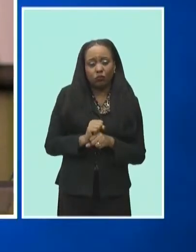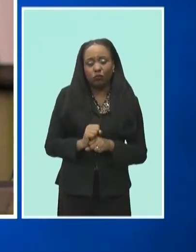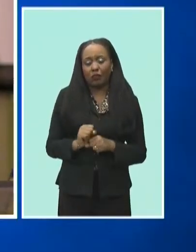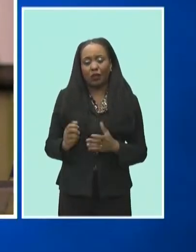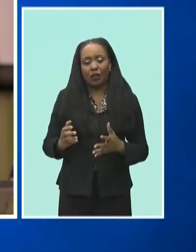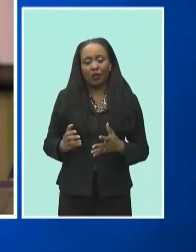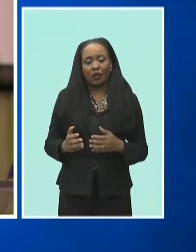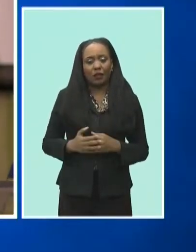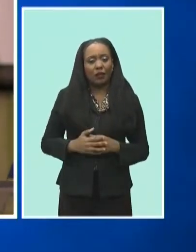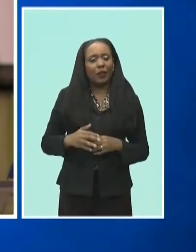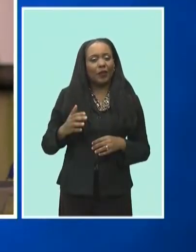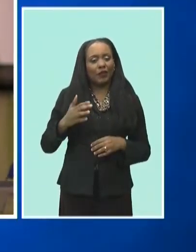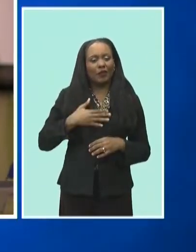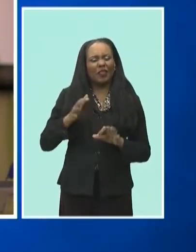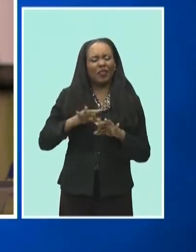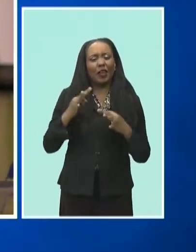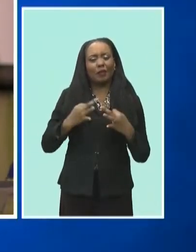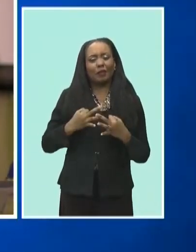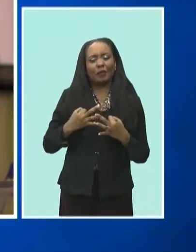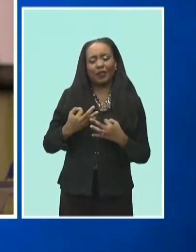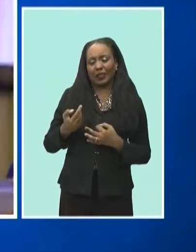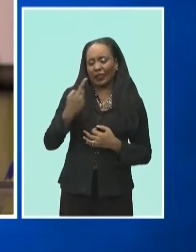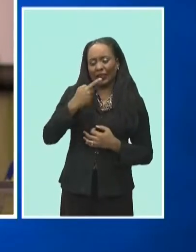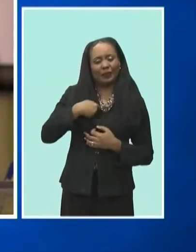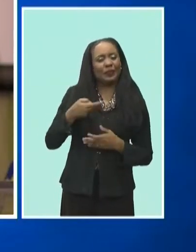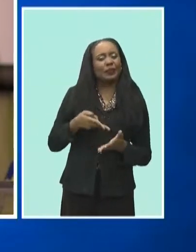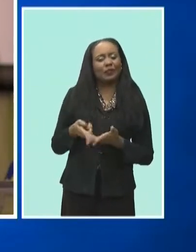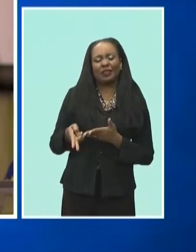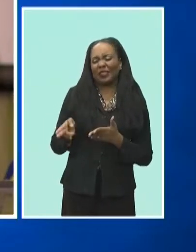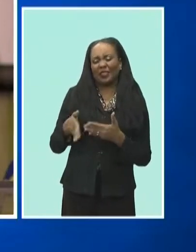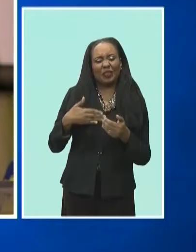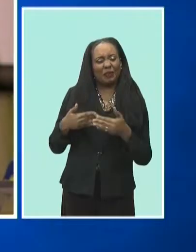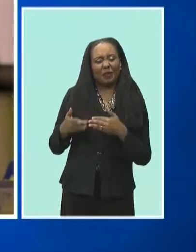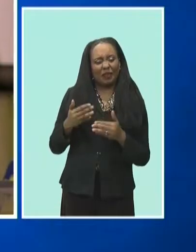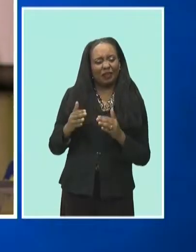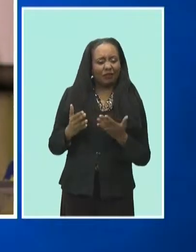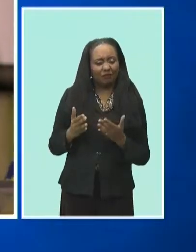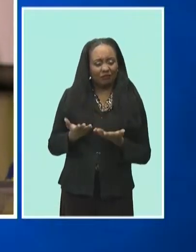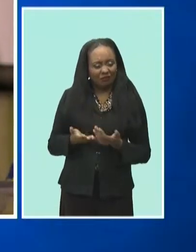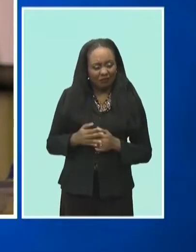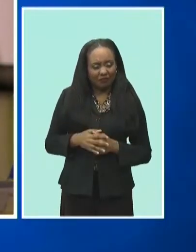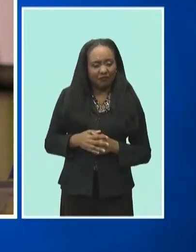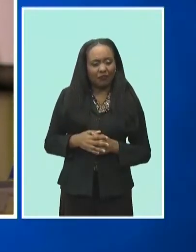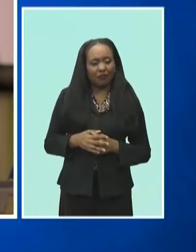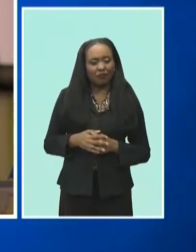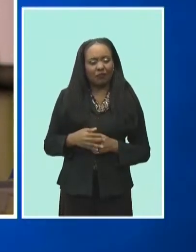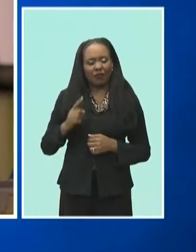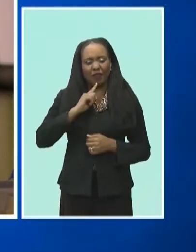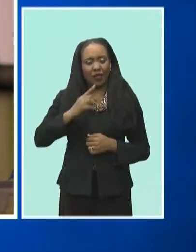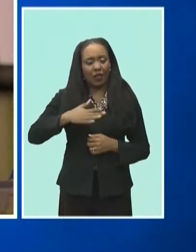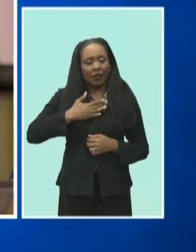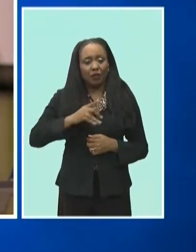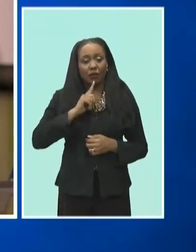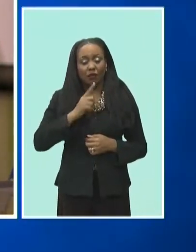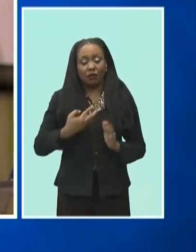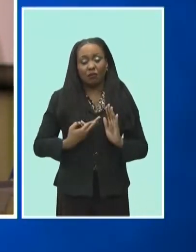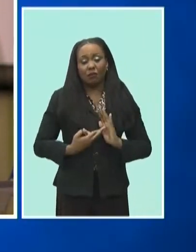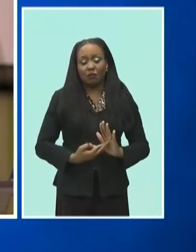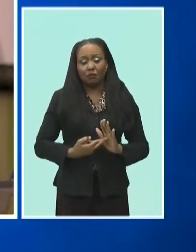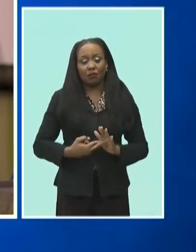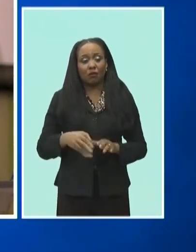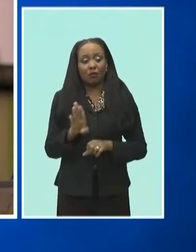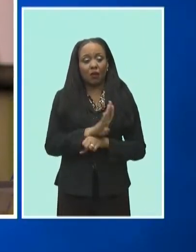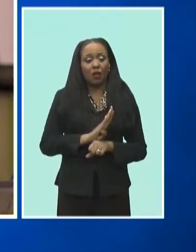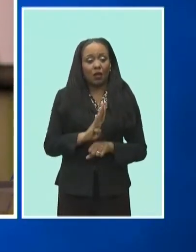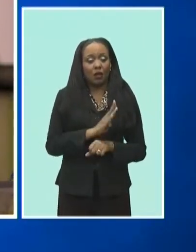know, they tell you the truth regardless of how it feels. And I'm very pleased to represent the Barbados